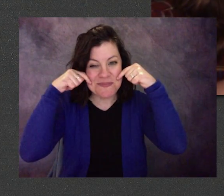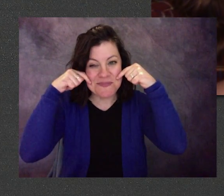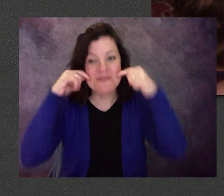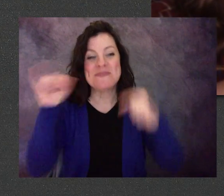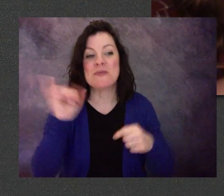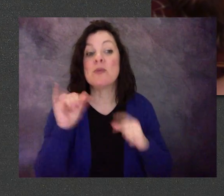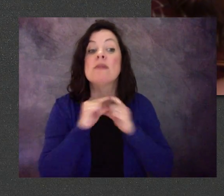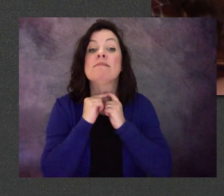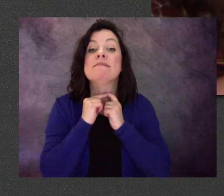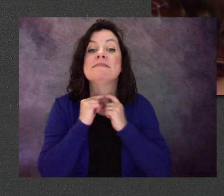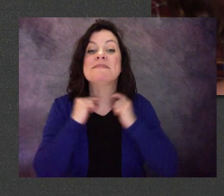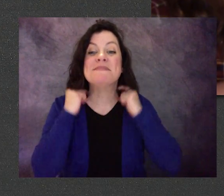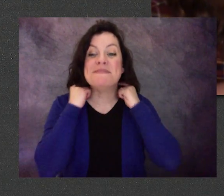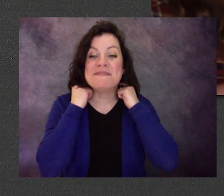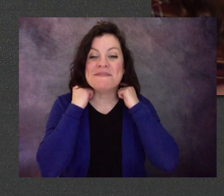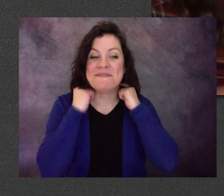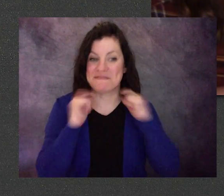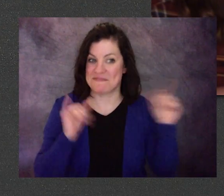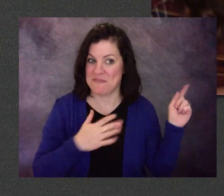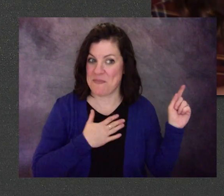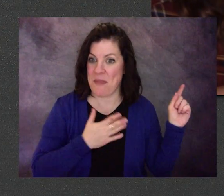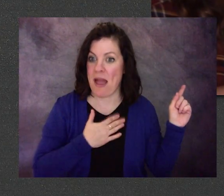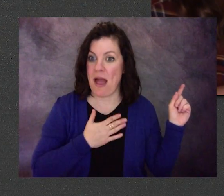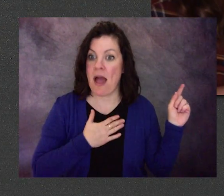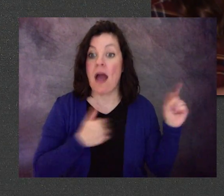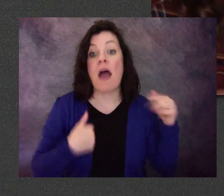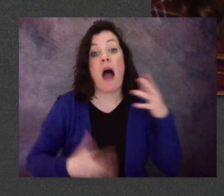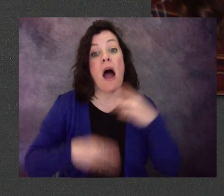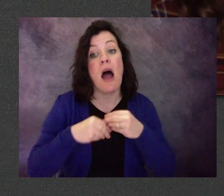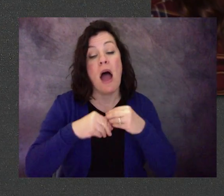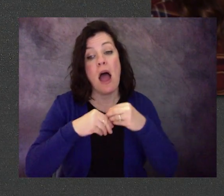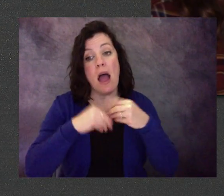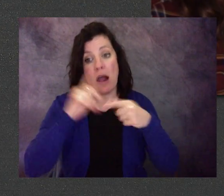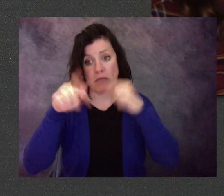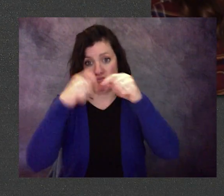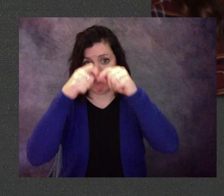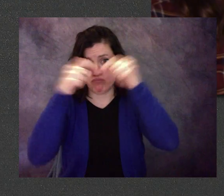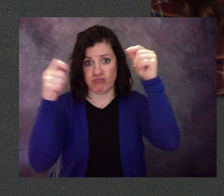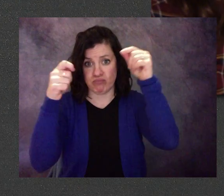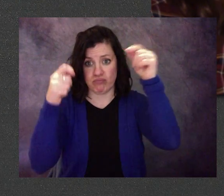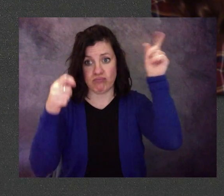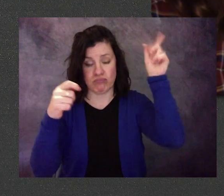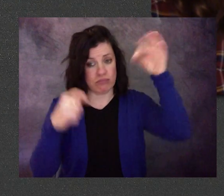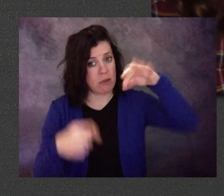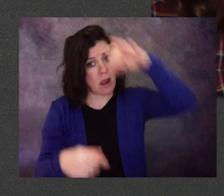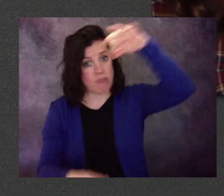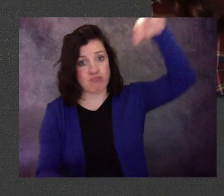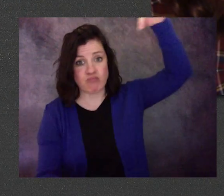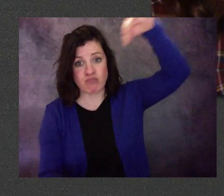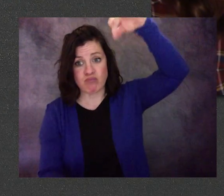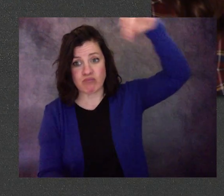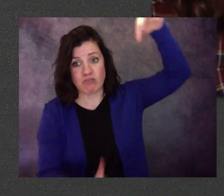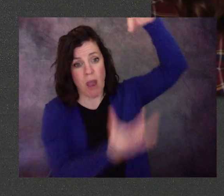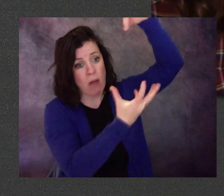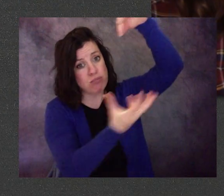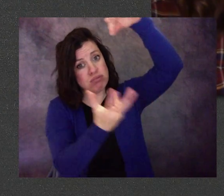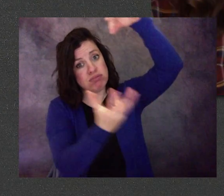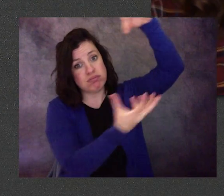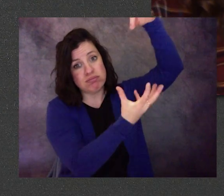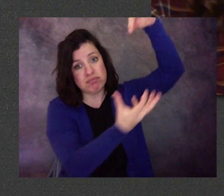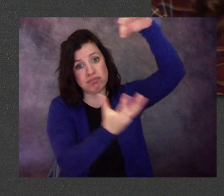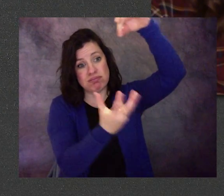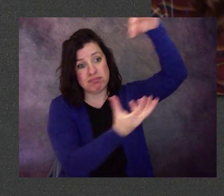collar. So here's my Clifford, and something extra special that I added was some string to the top so that I can hang my